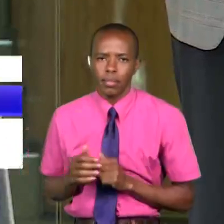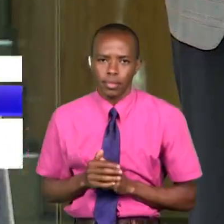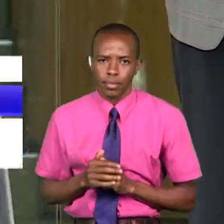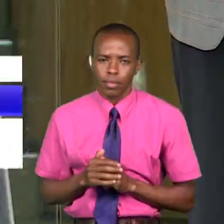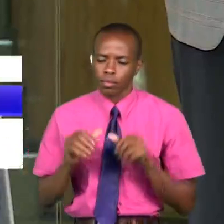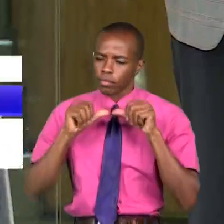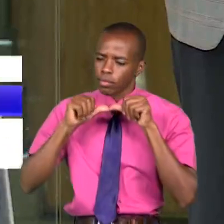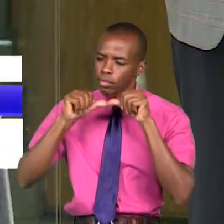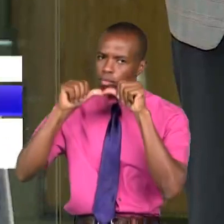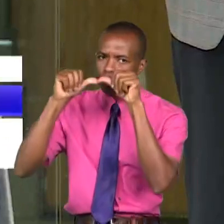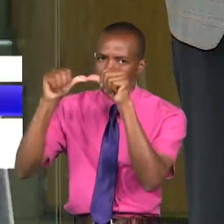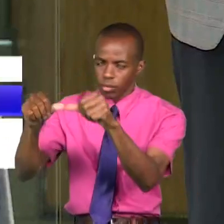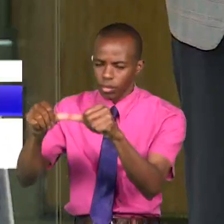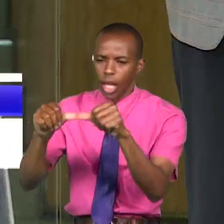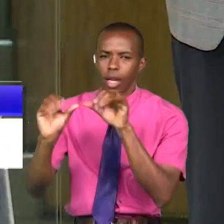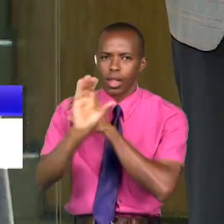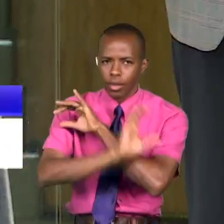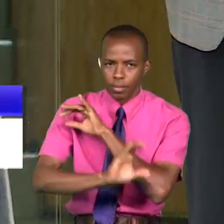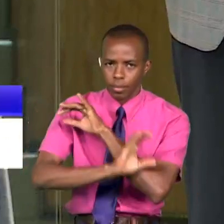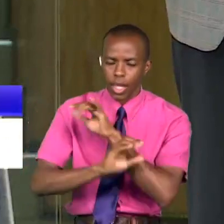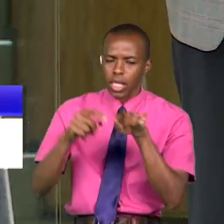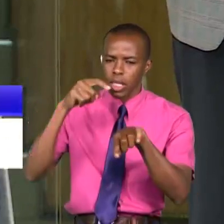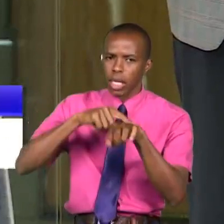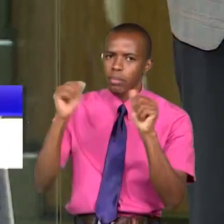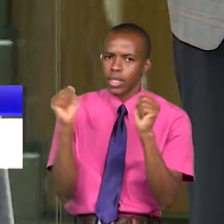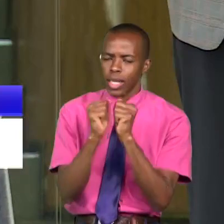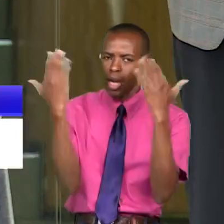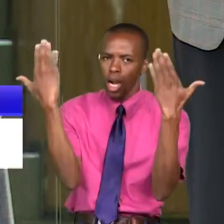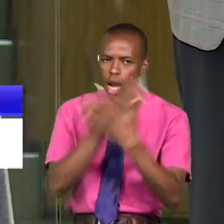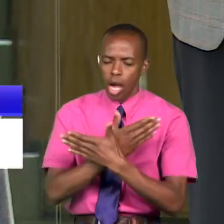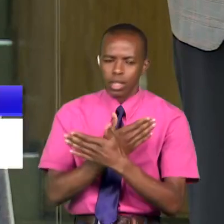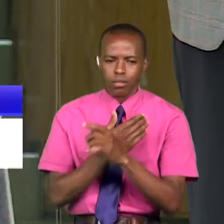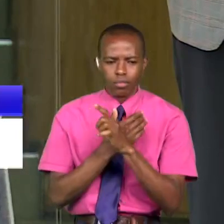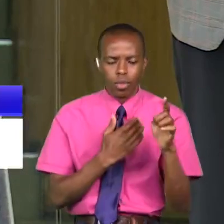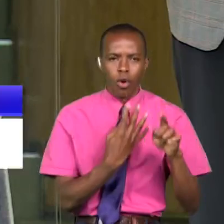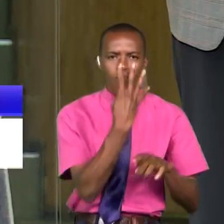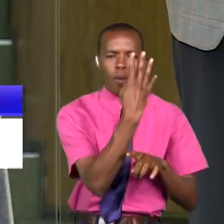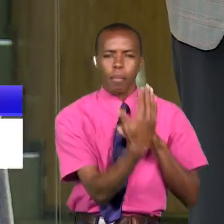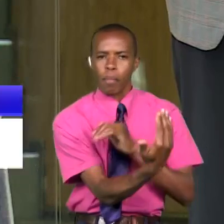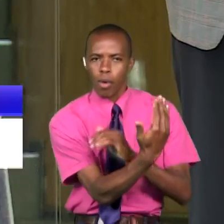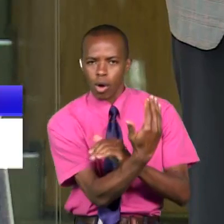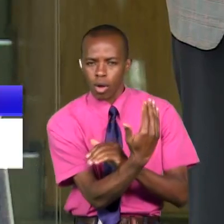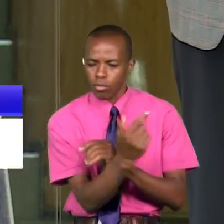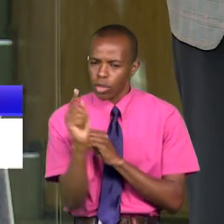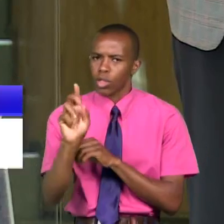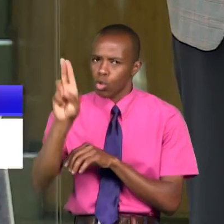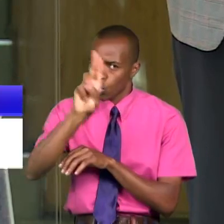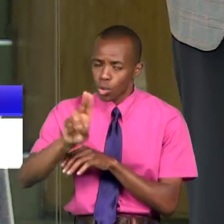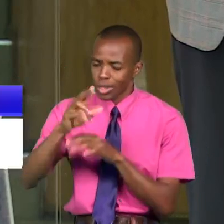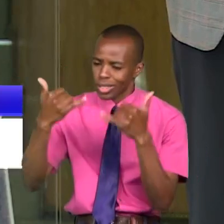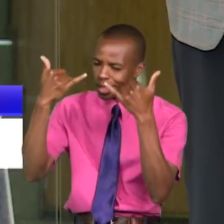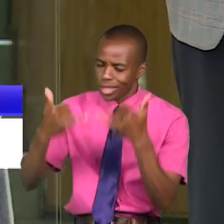to continue across the country from 10 p.m. and 4 a.m. This applies